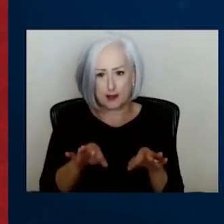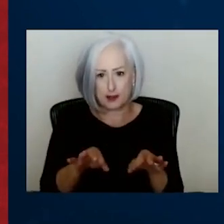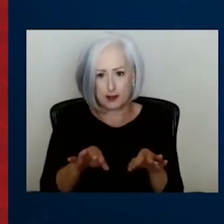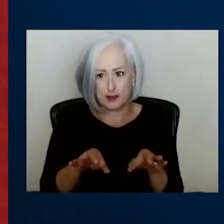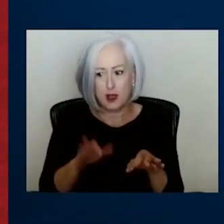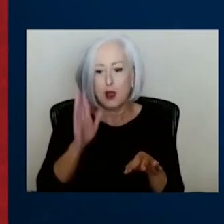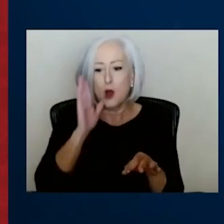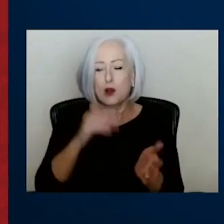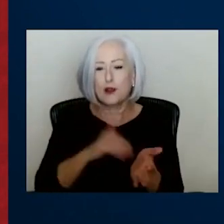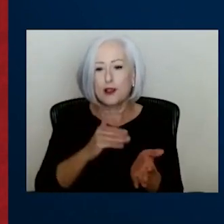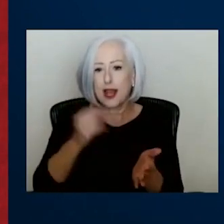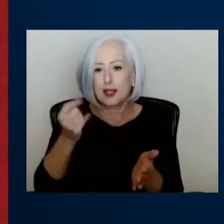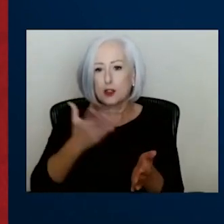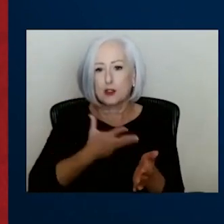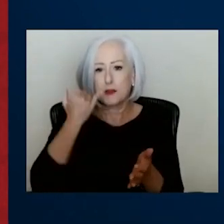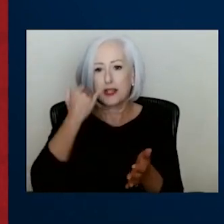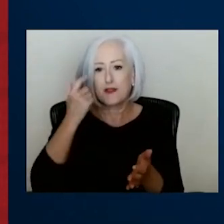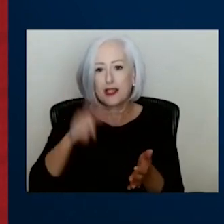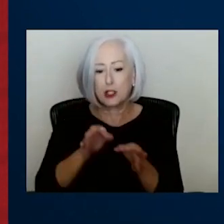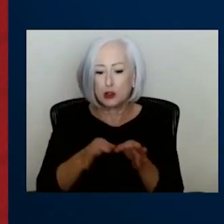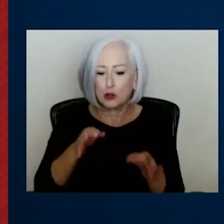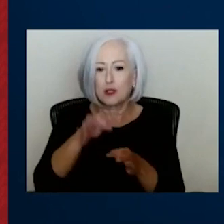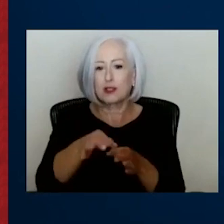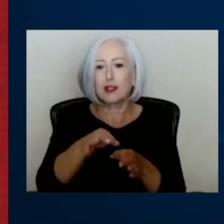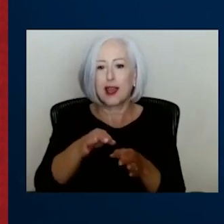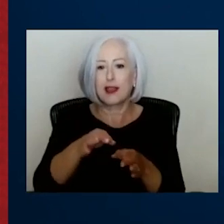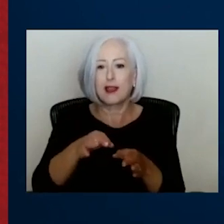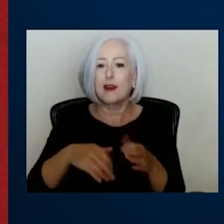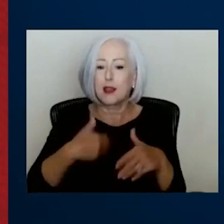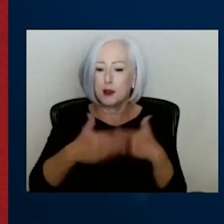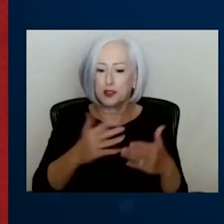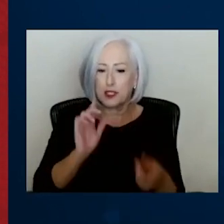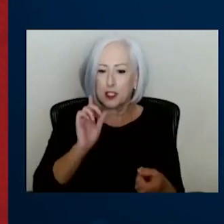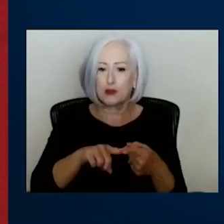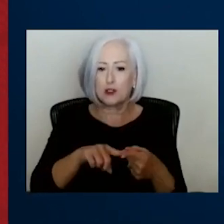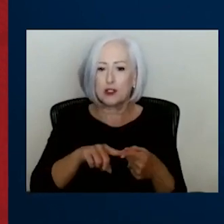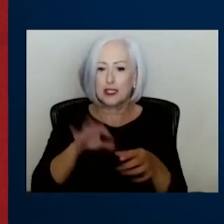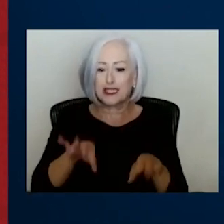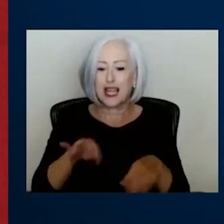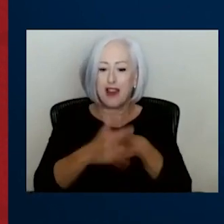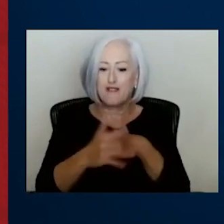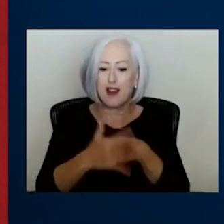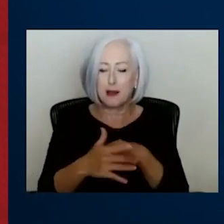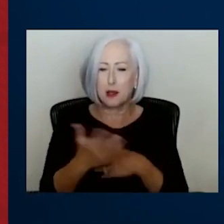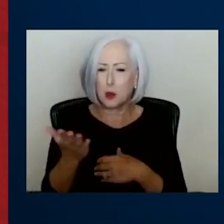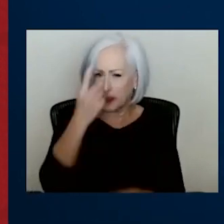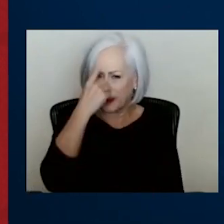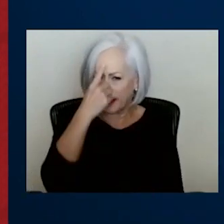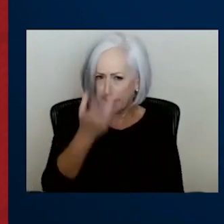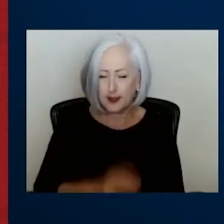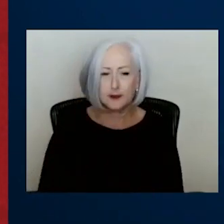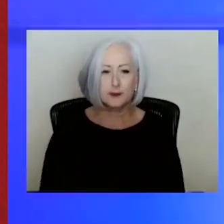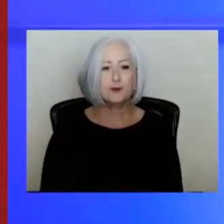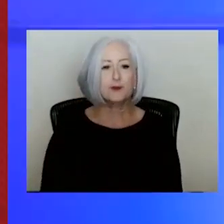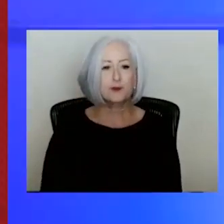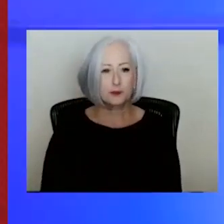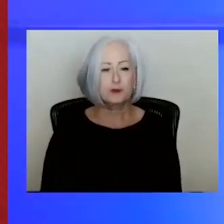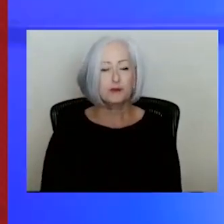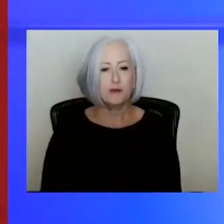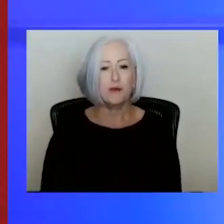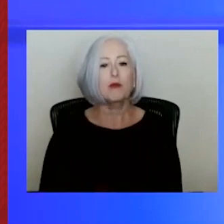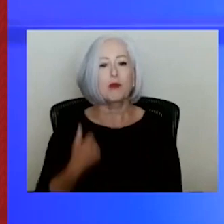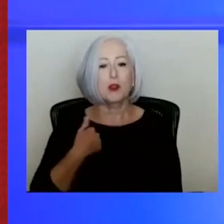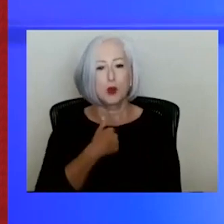if I should delay the procedure until it's then available? Phil, what do you think? Yeah, we're reaching out to the